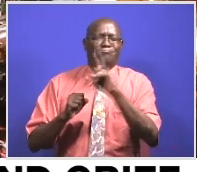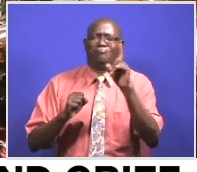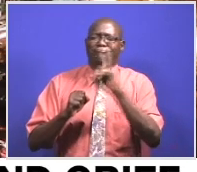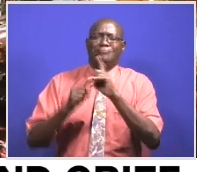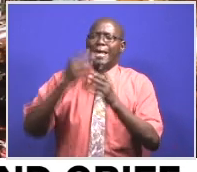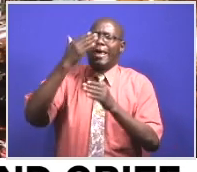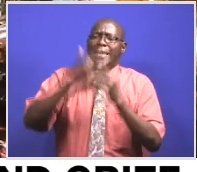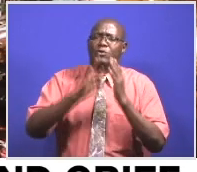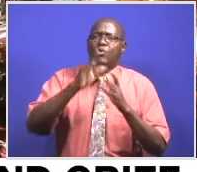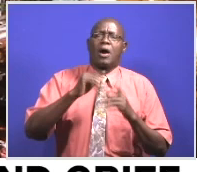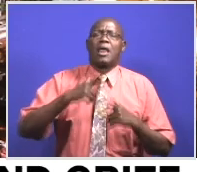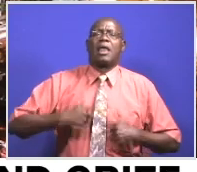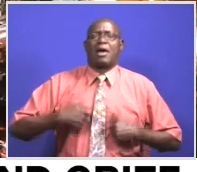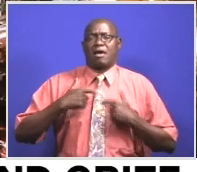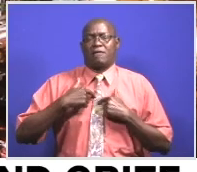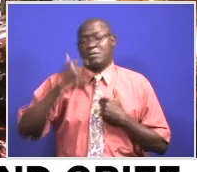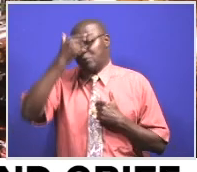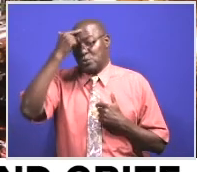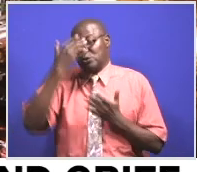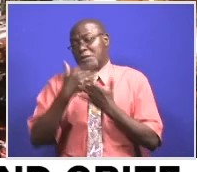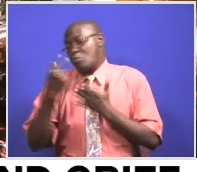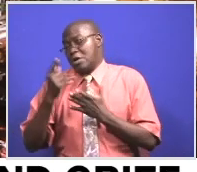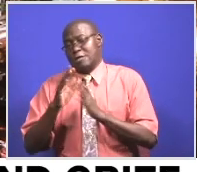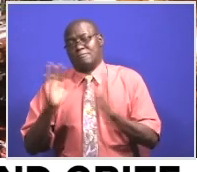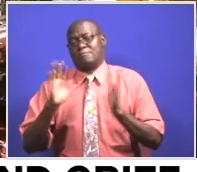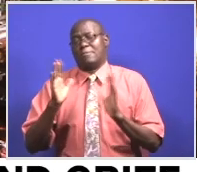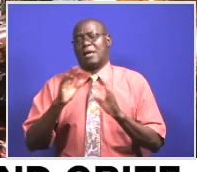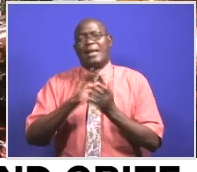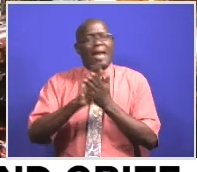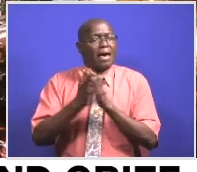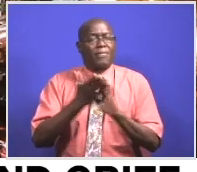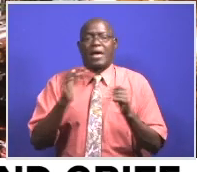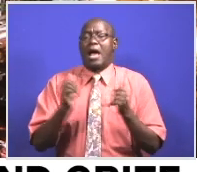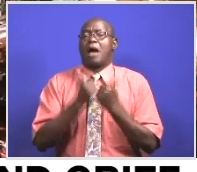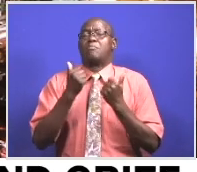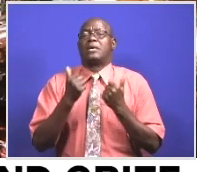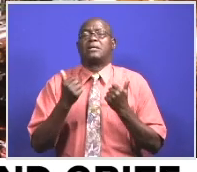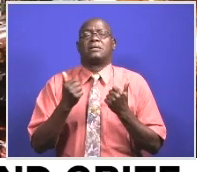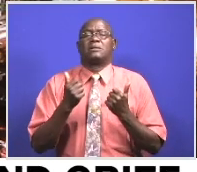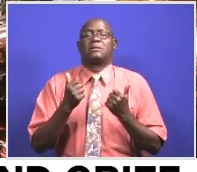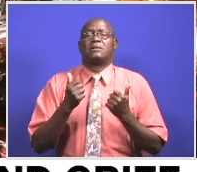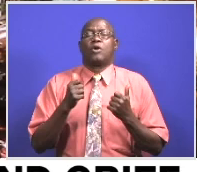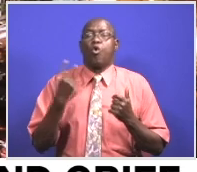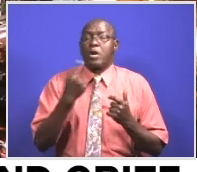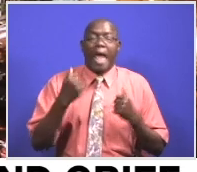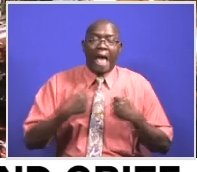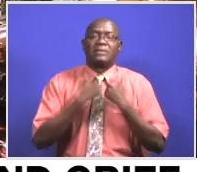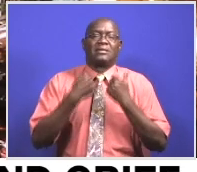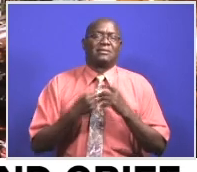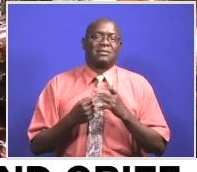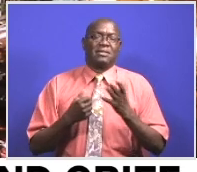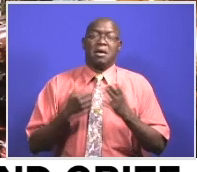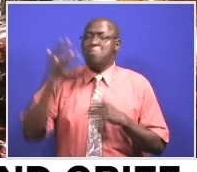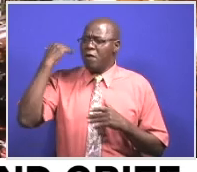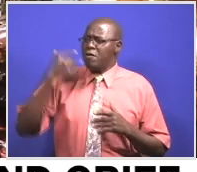someone. Let me tell you, nothing happened for an accident. I remember back in 2017, I felt like my life is ended. I will never get married.